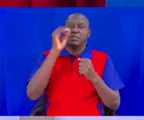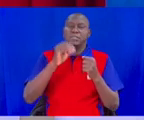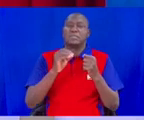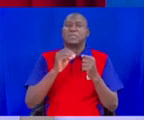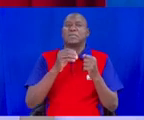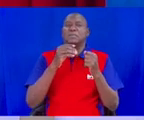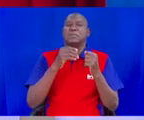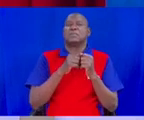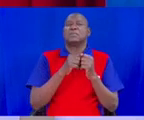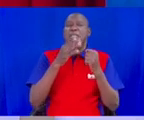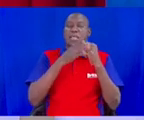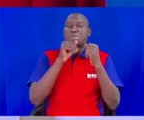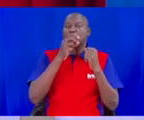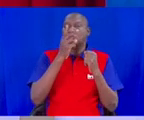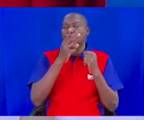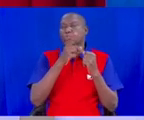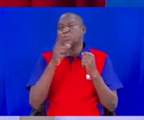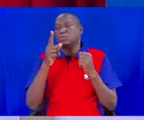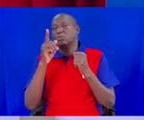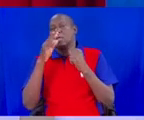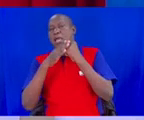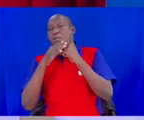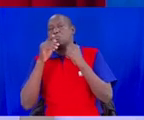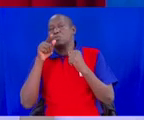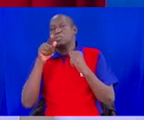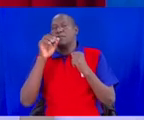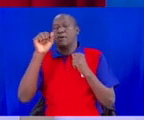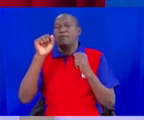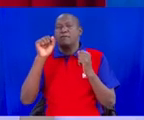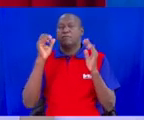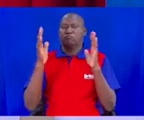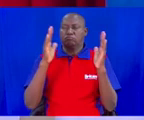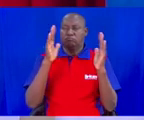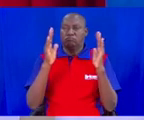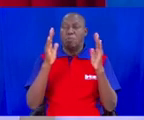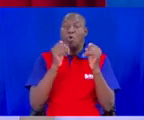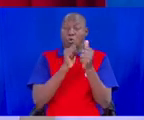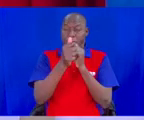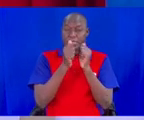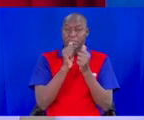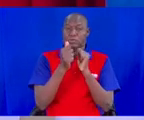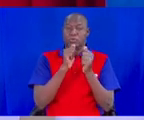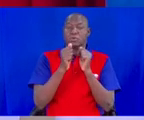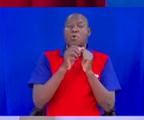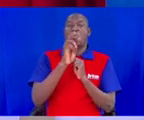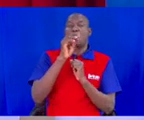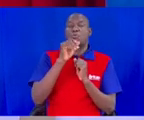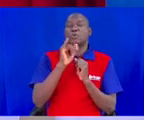and 9.5%. For the competition that Ms. Somboi talked